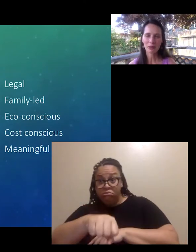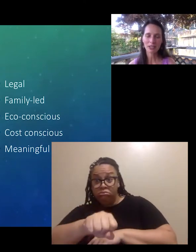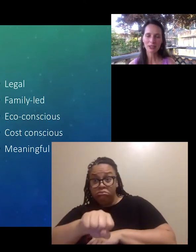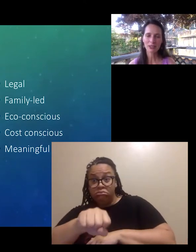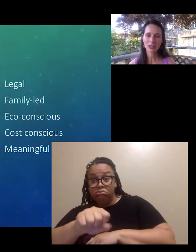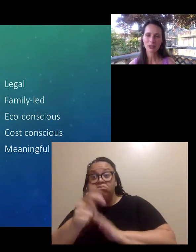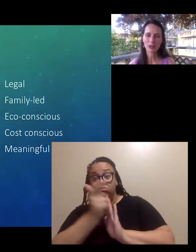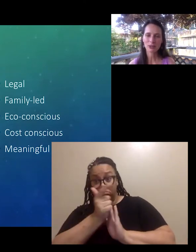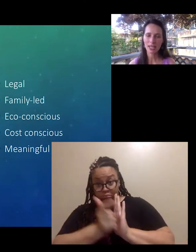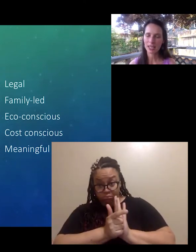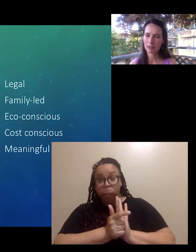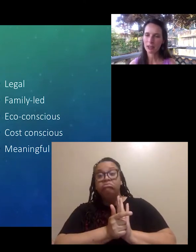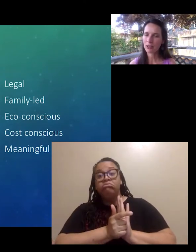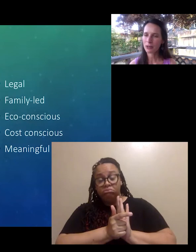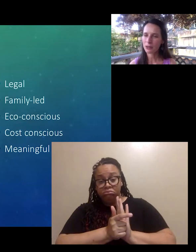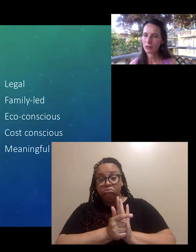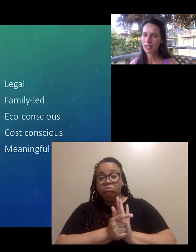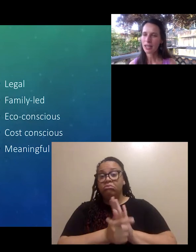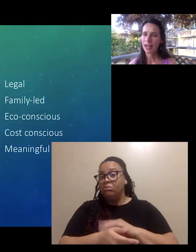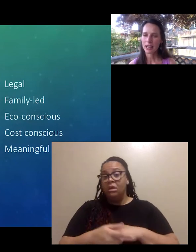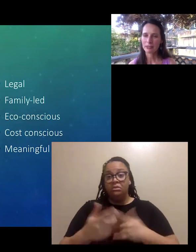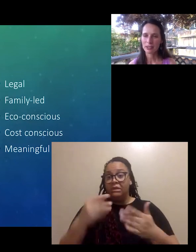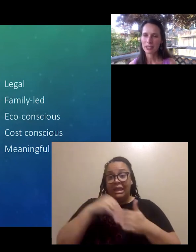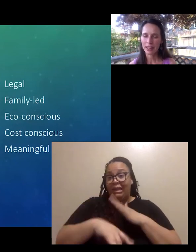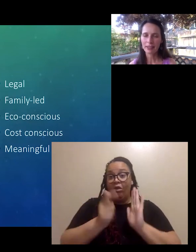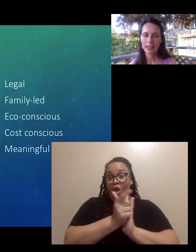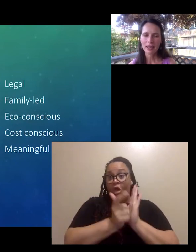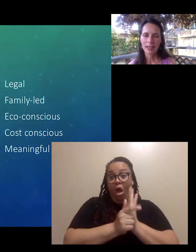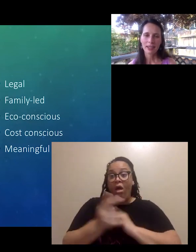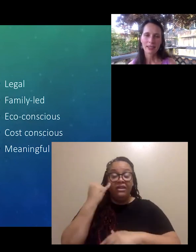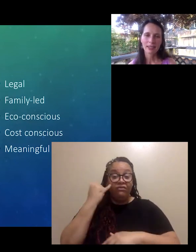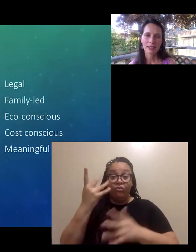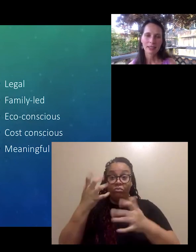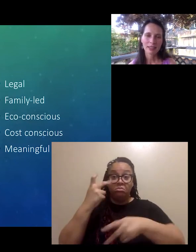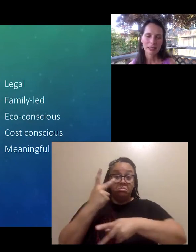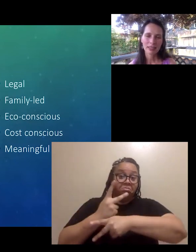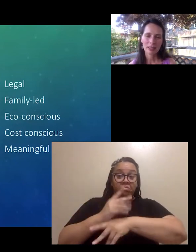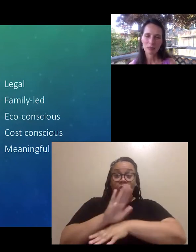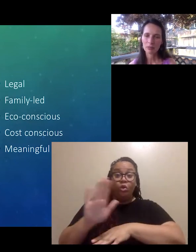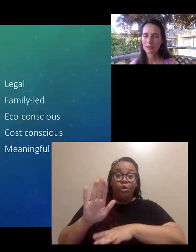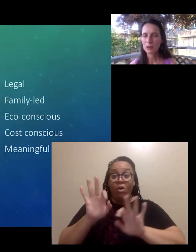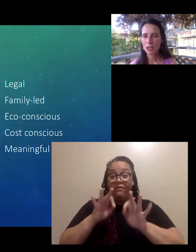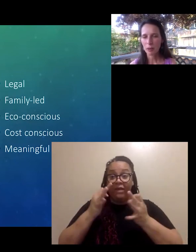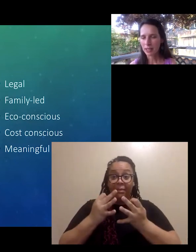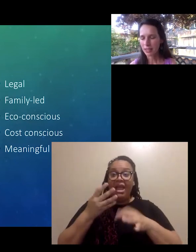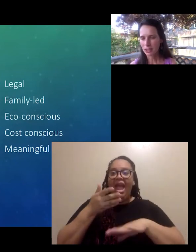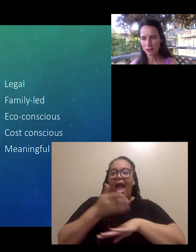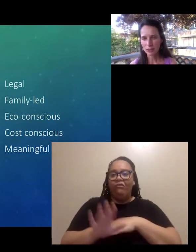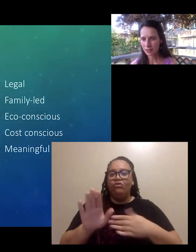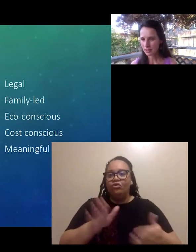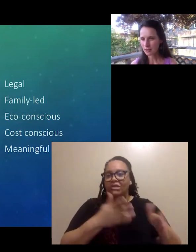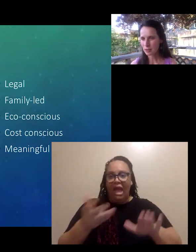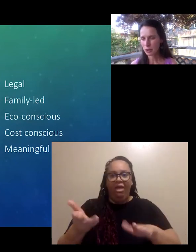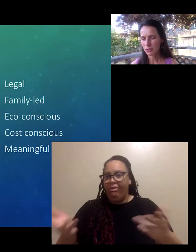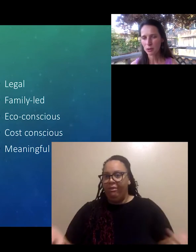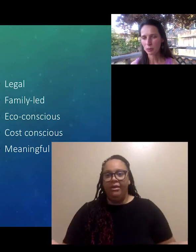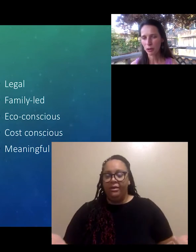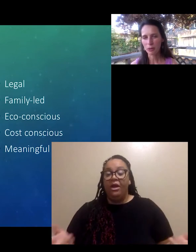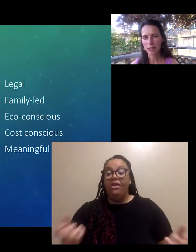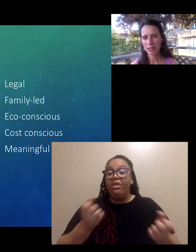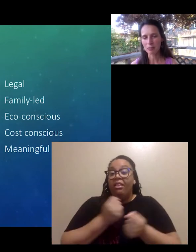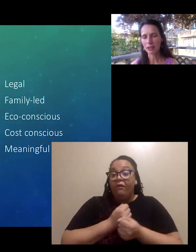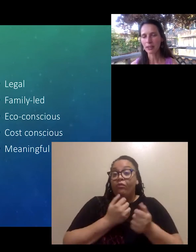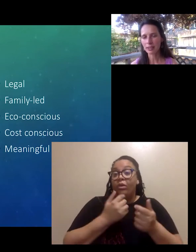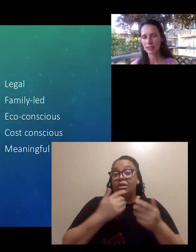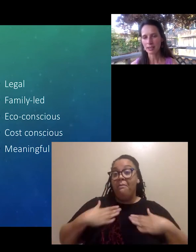for families to take care of their own after death. Um, the, the loved one's body actually is personal